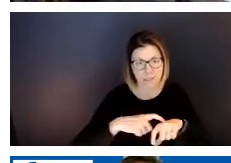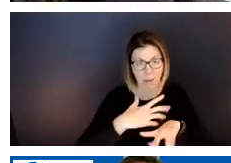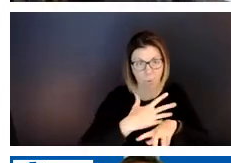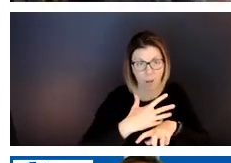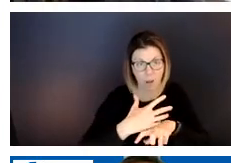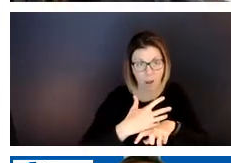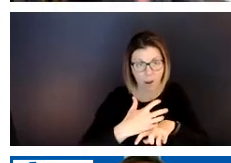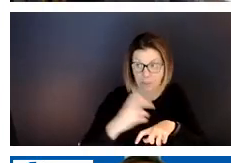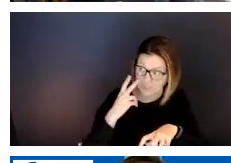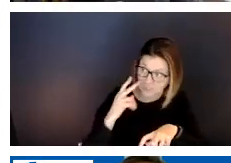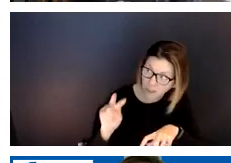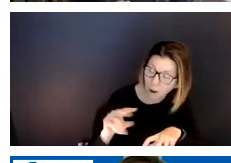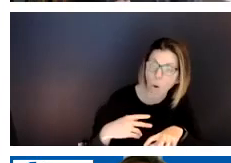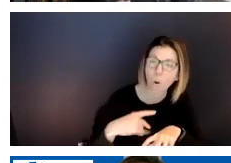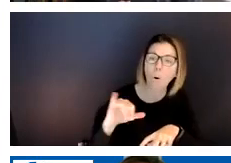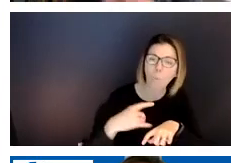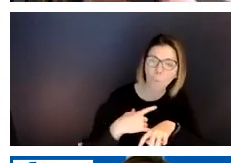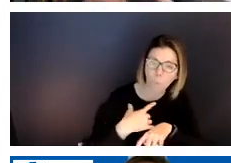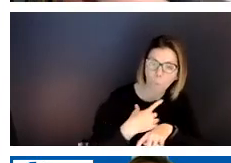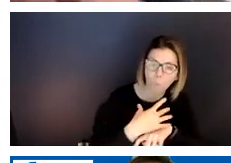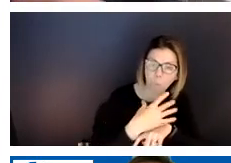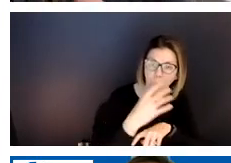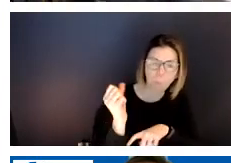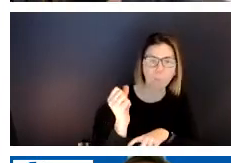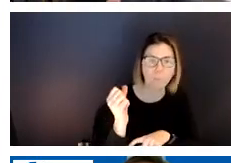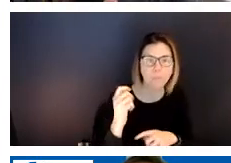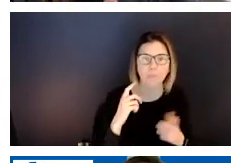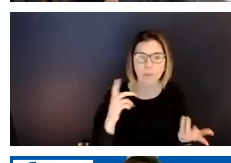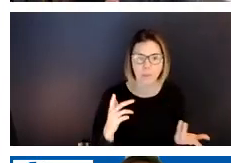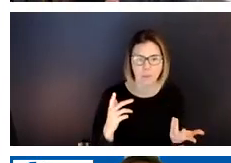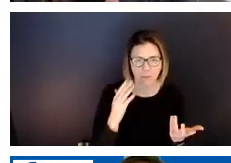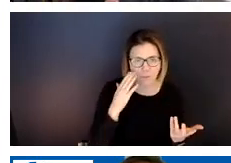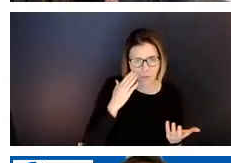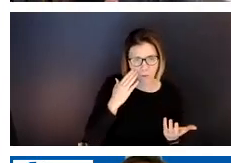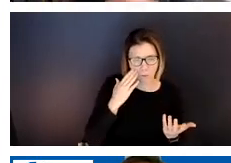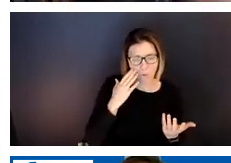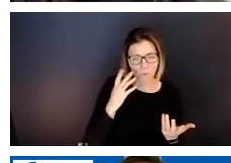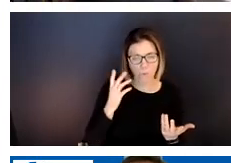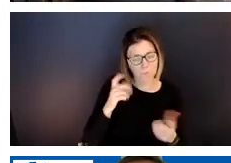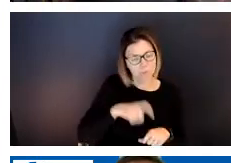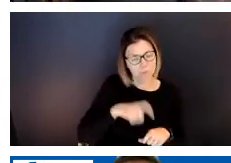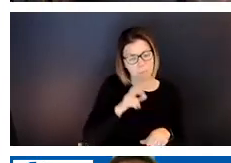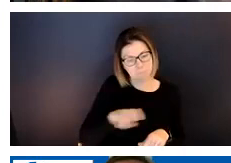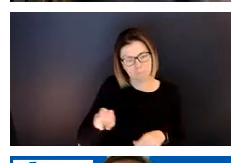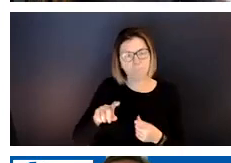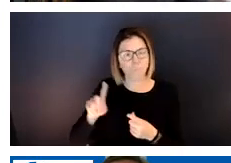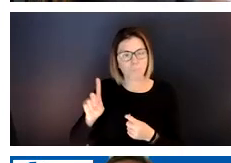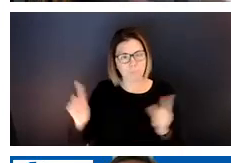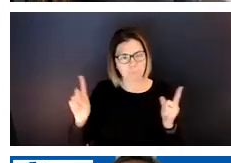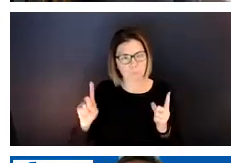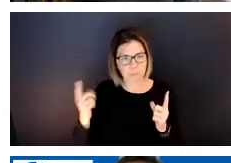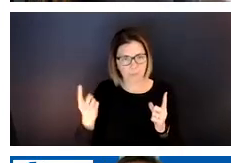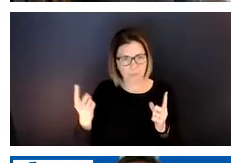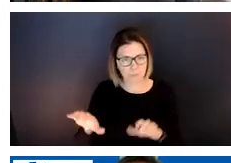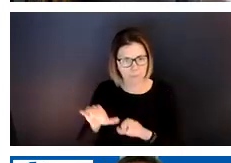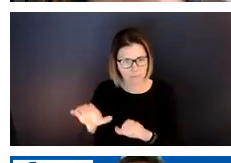them, we have 10 minutes left of this, and then it is going to be time to go eat dinner, move on